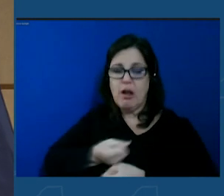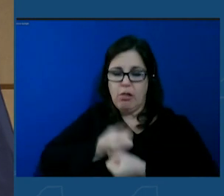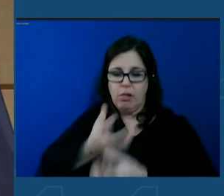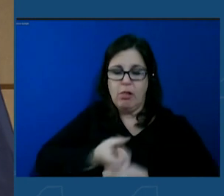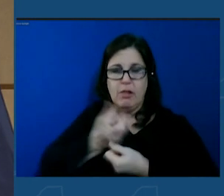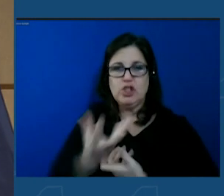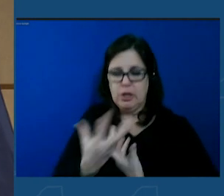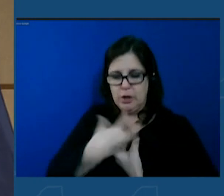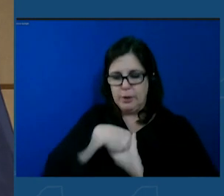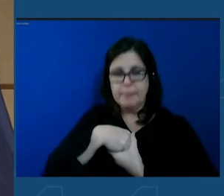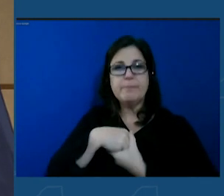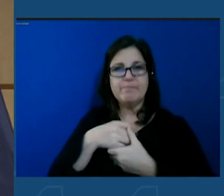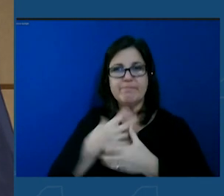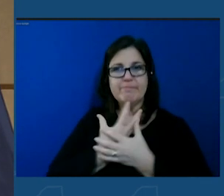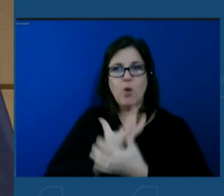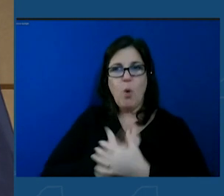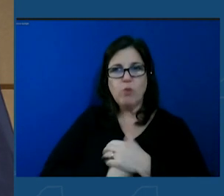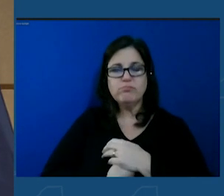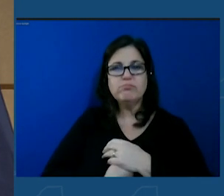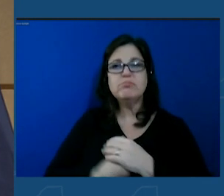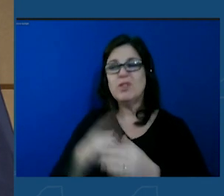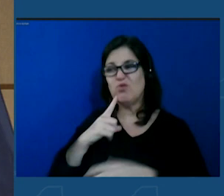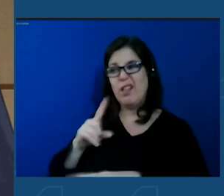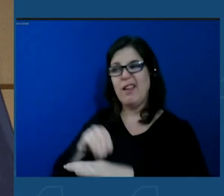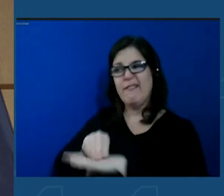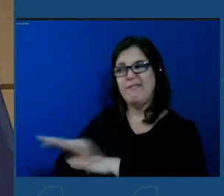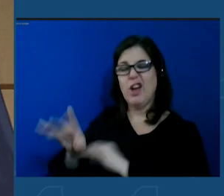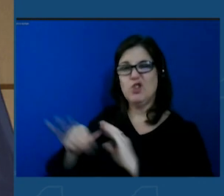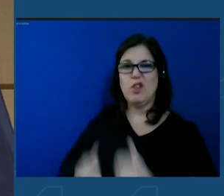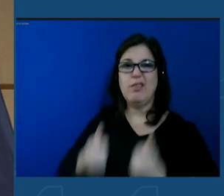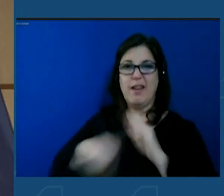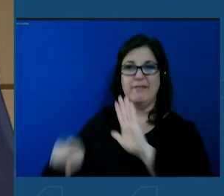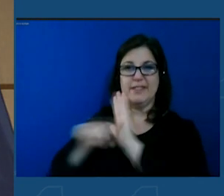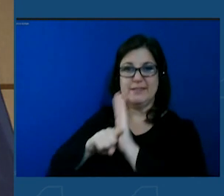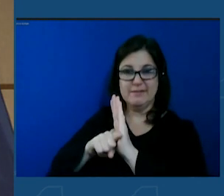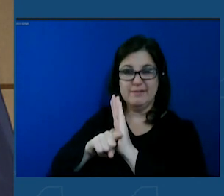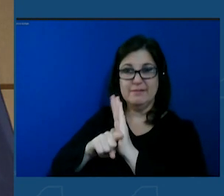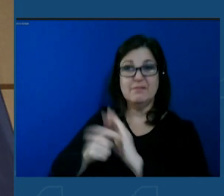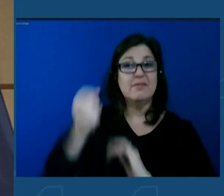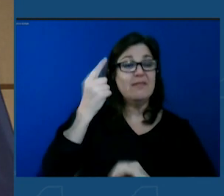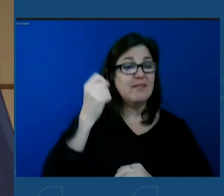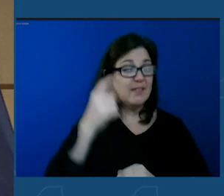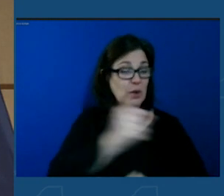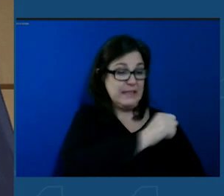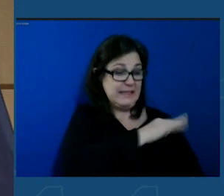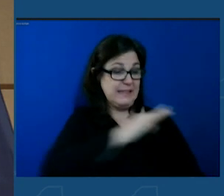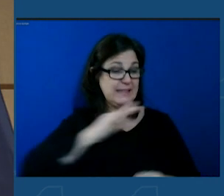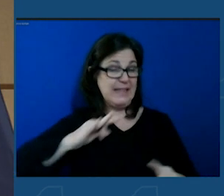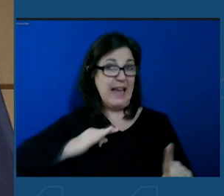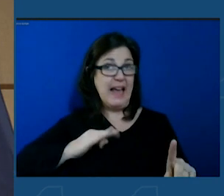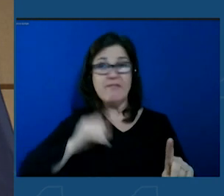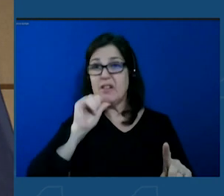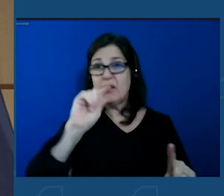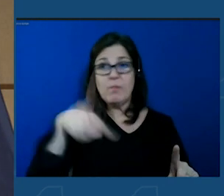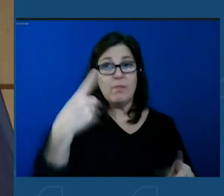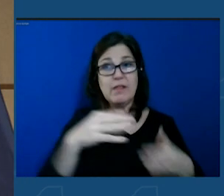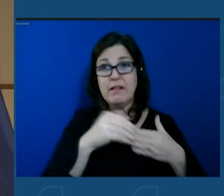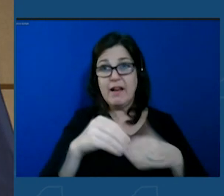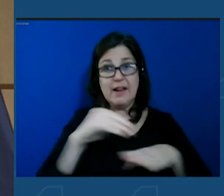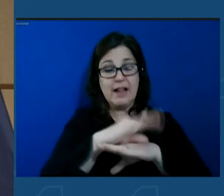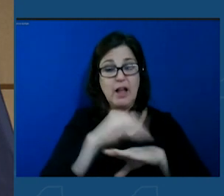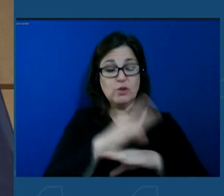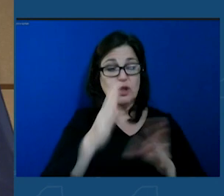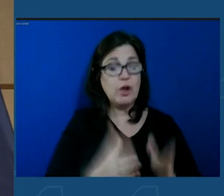life. Having staff, not just guidance counselors, who know how to support young people are very